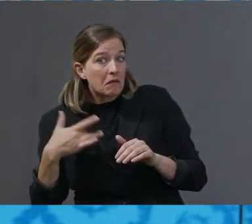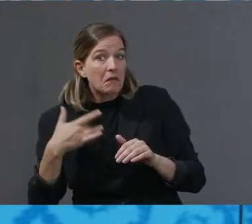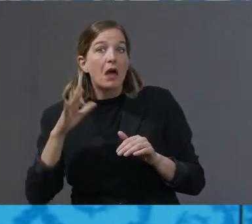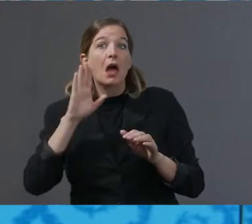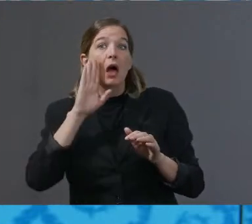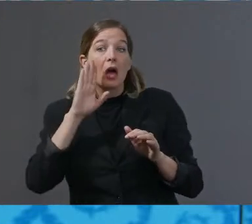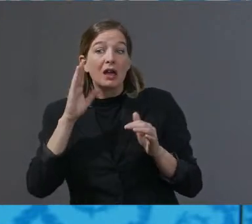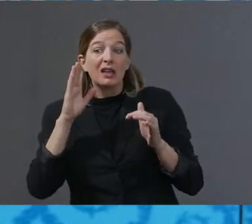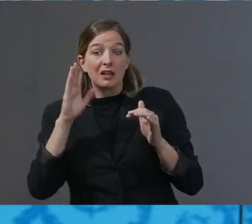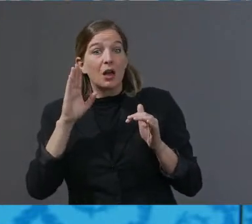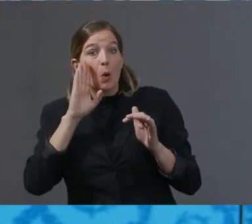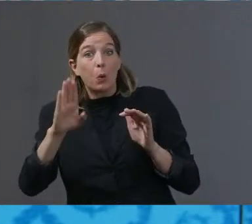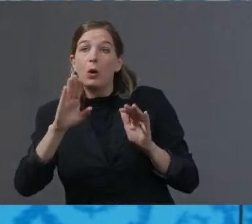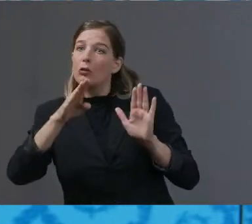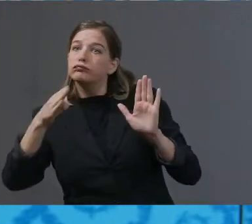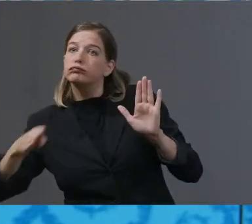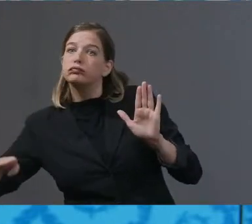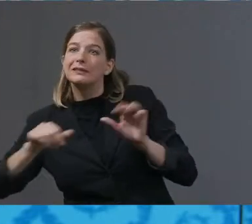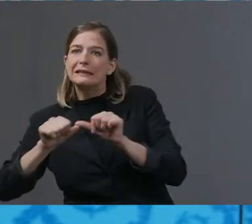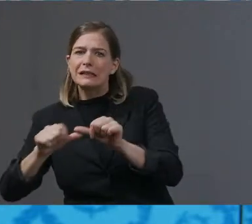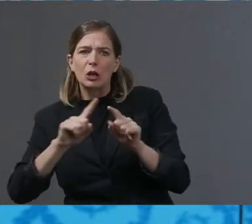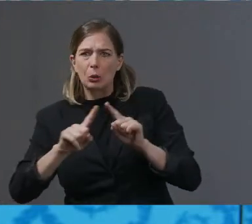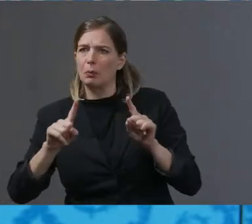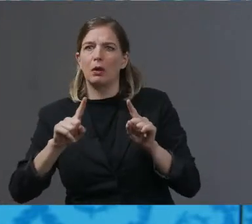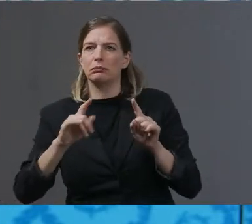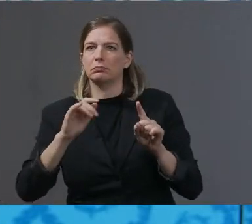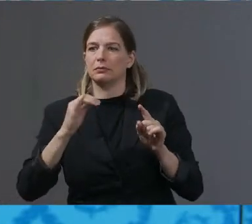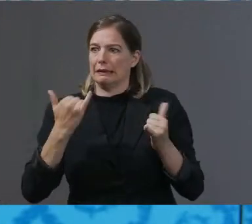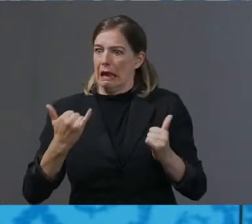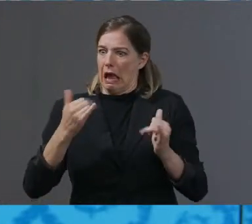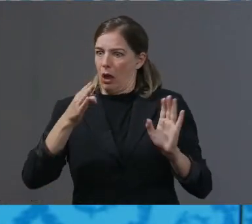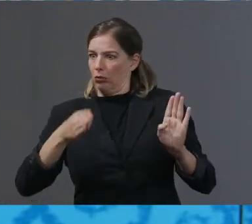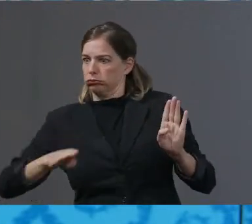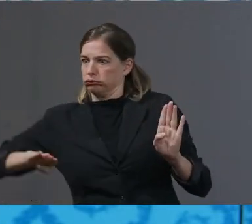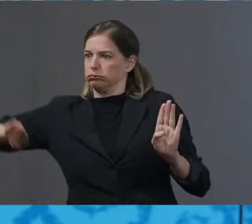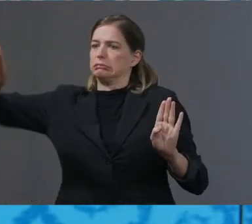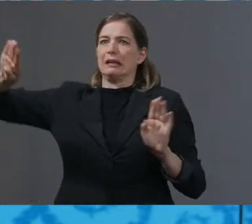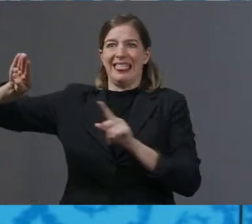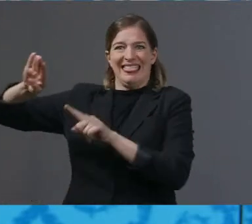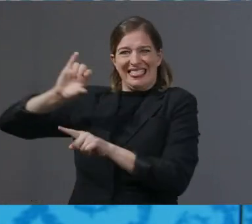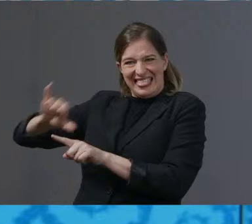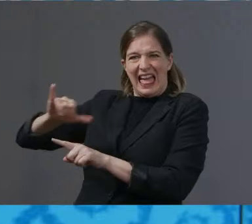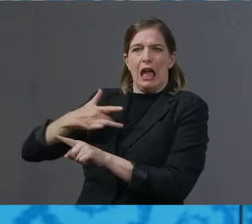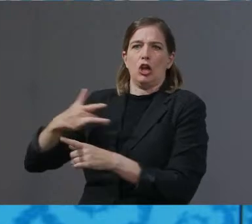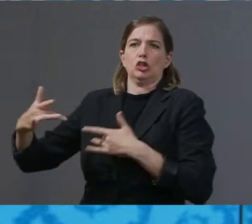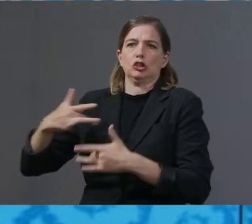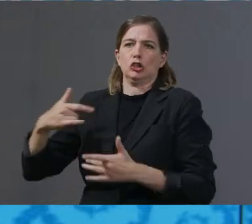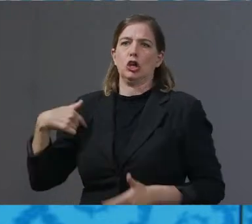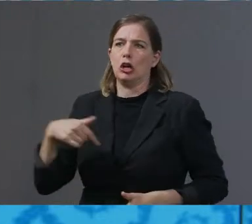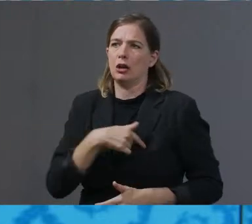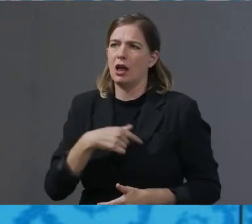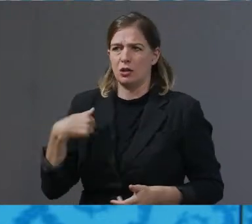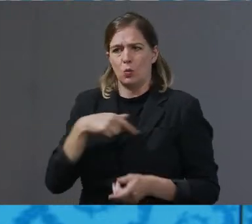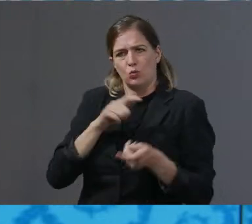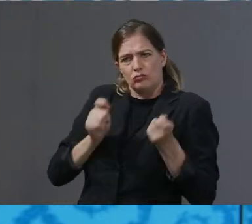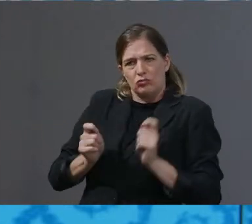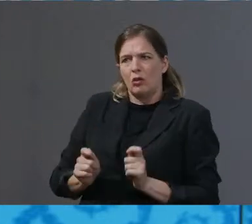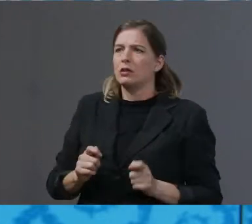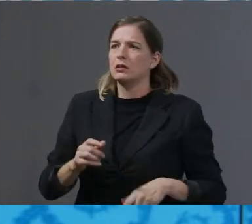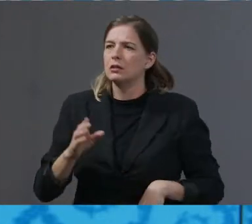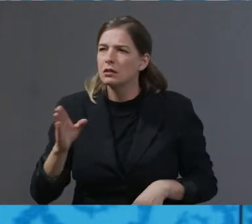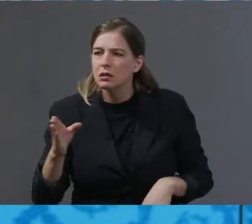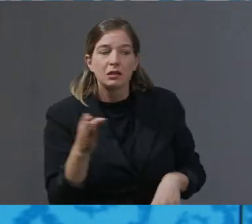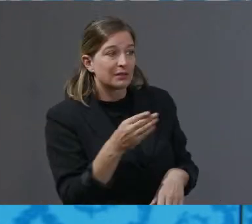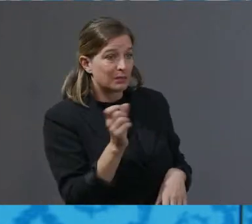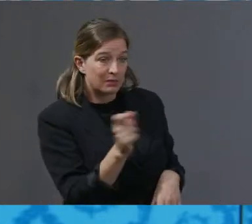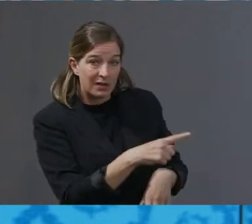concerns us, and that's why we're adjusting. But should there not have been more enforcement of some of these guidelines that you asked businesses and people to abide by